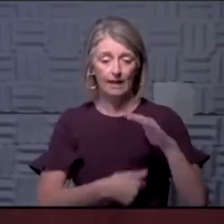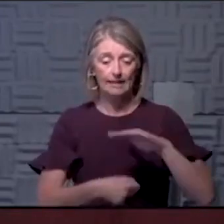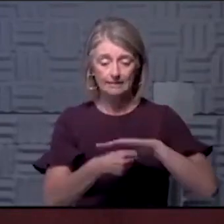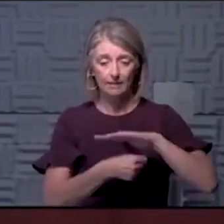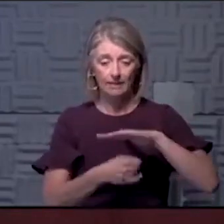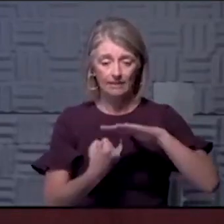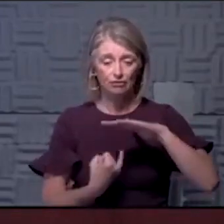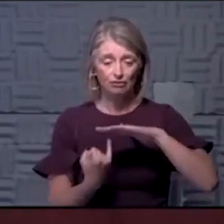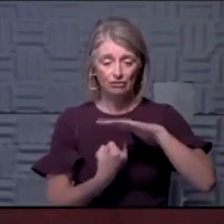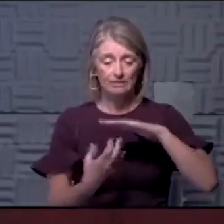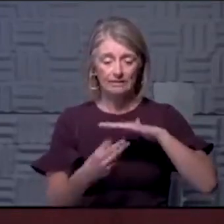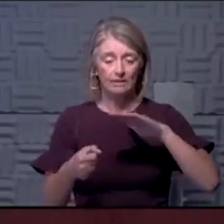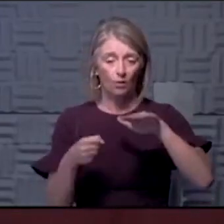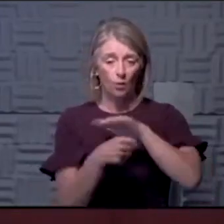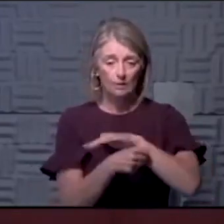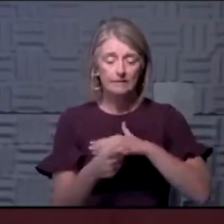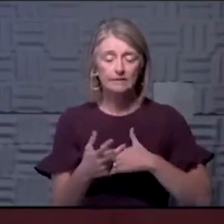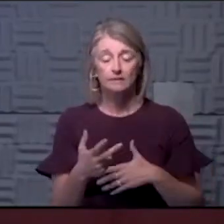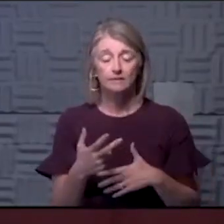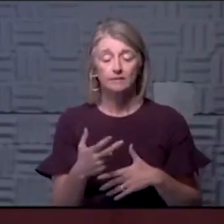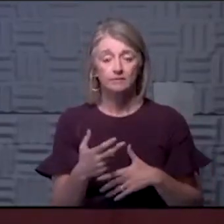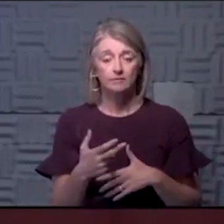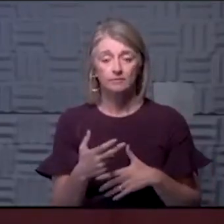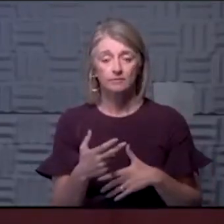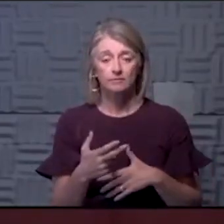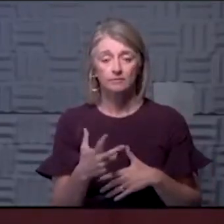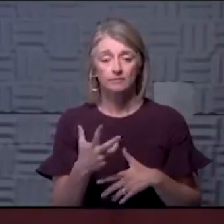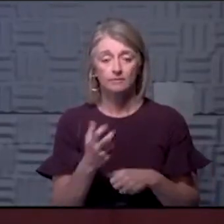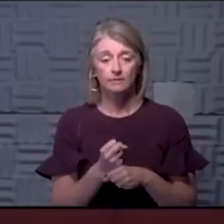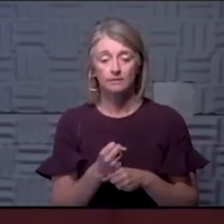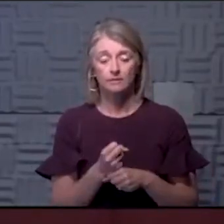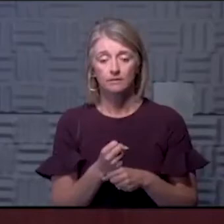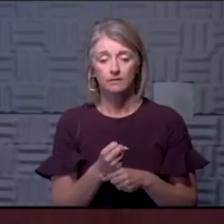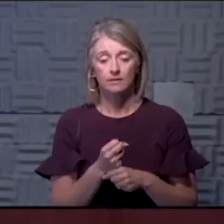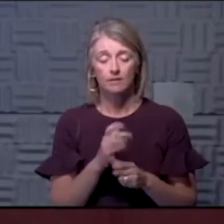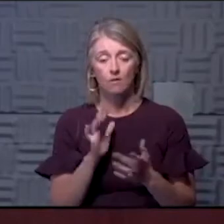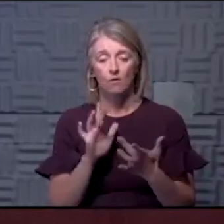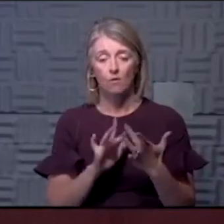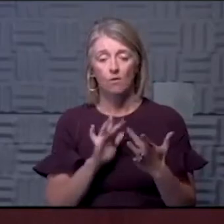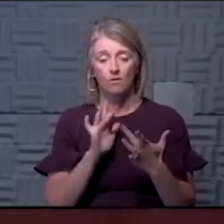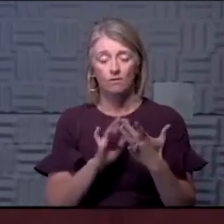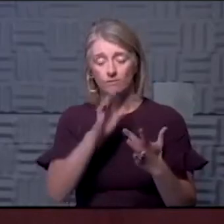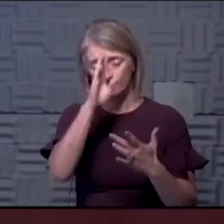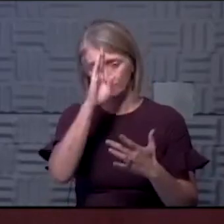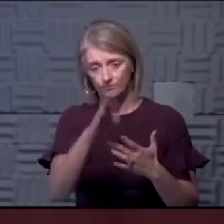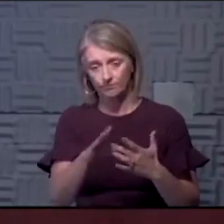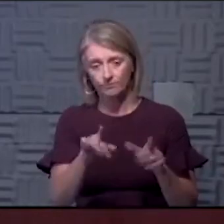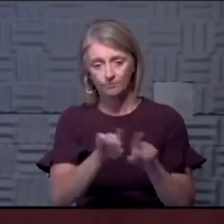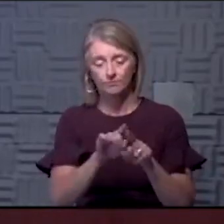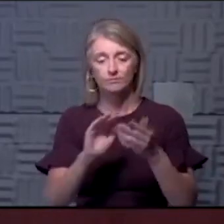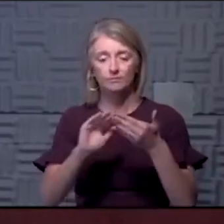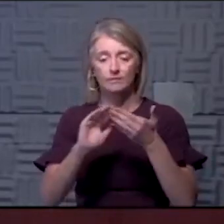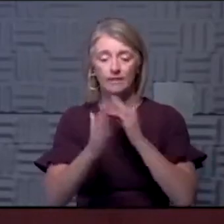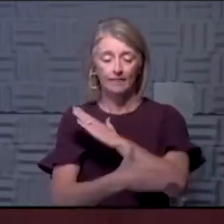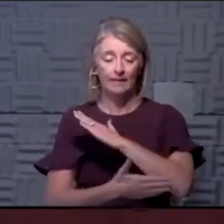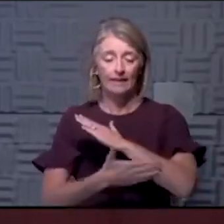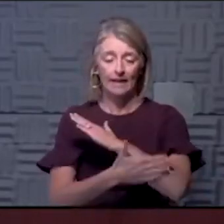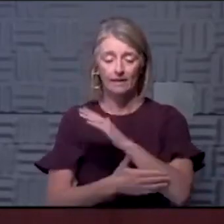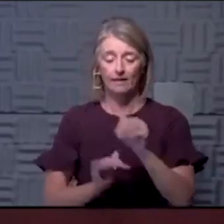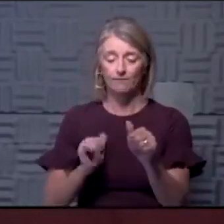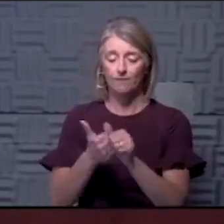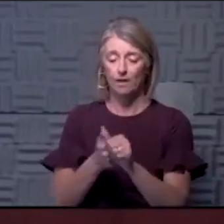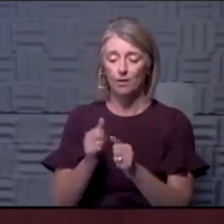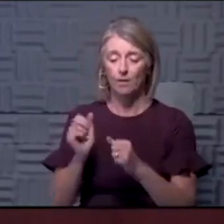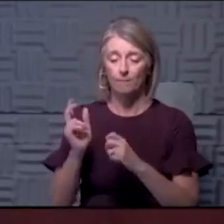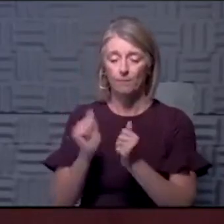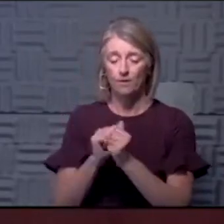and quarantining, suggesting that they get a hold of their direct contacts, but then the county follows that up with another call, usually a